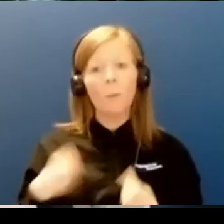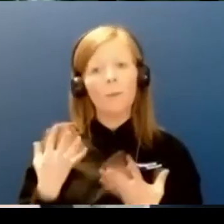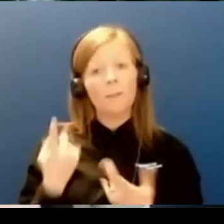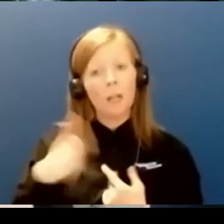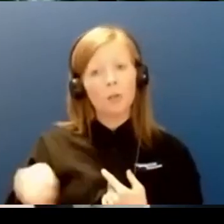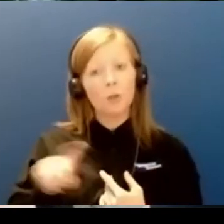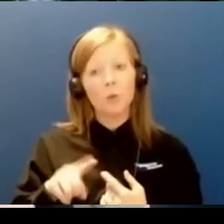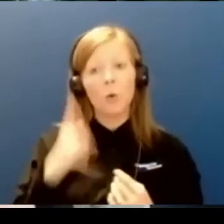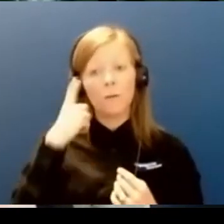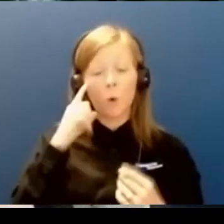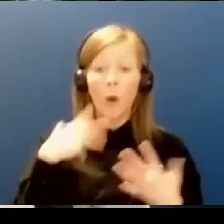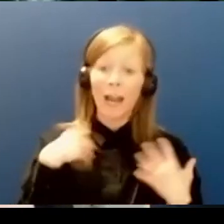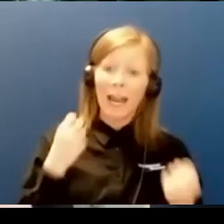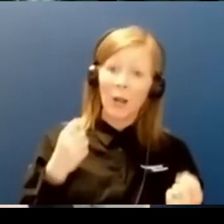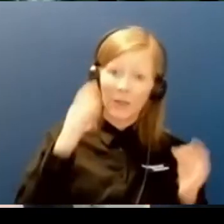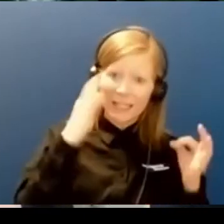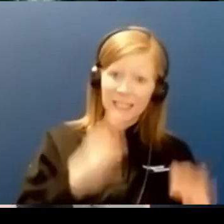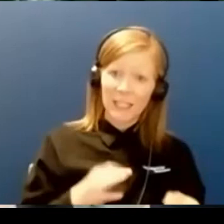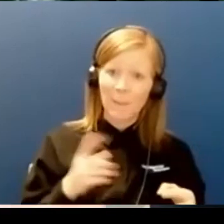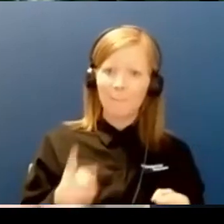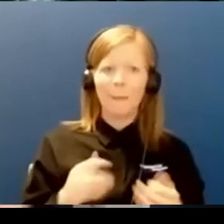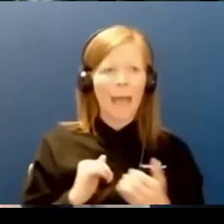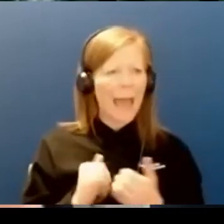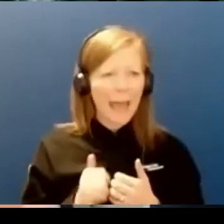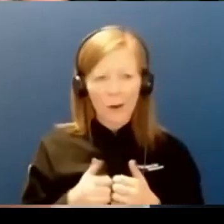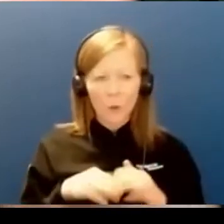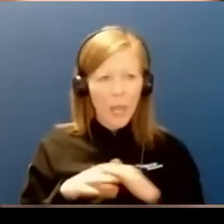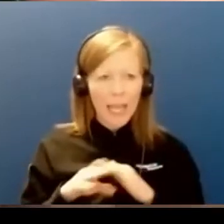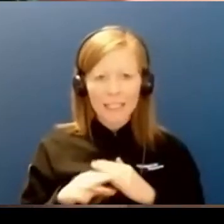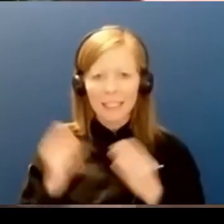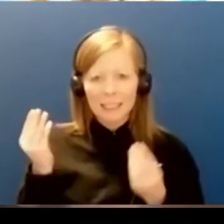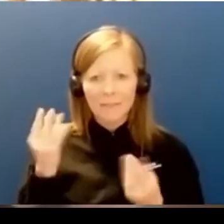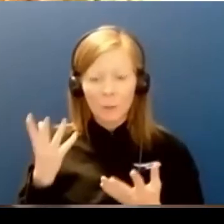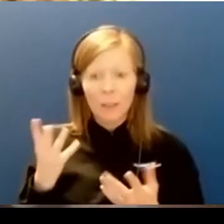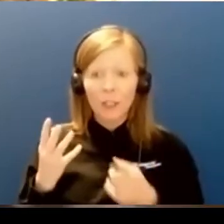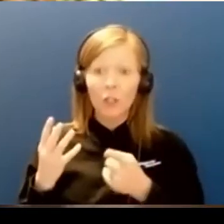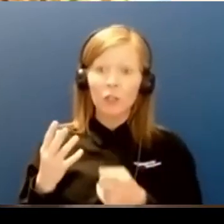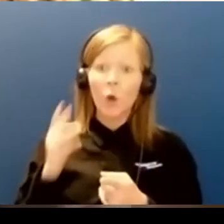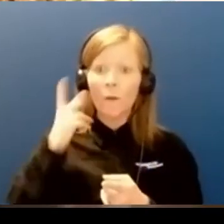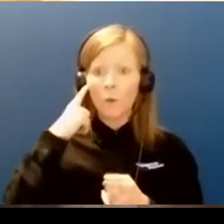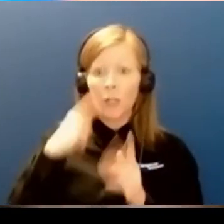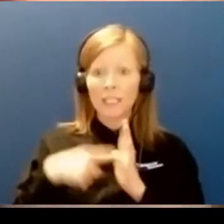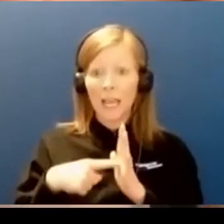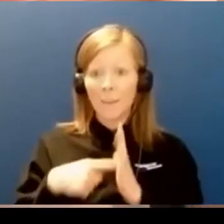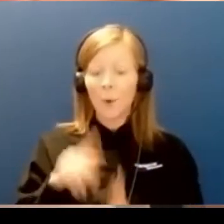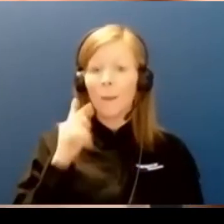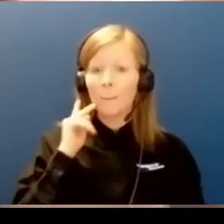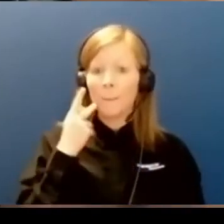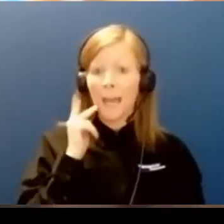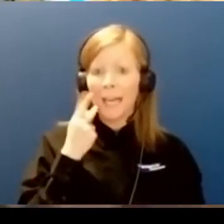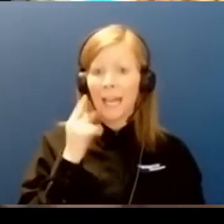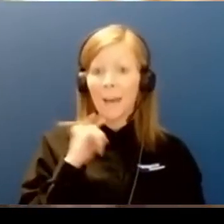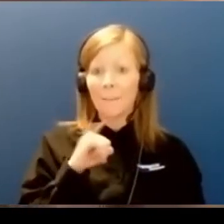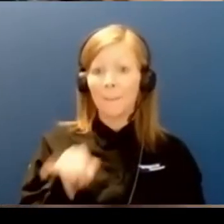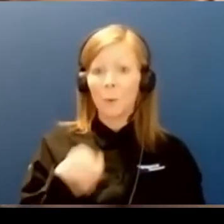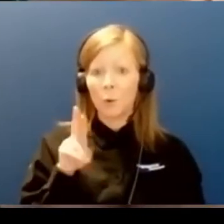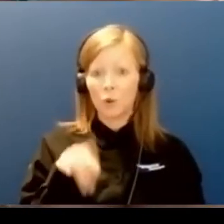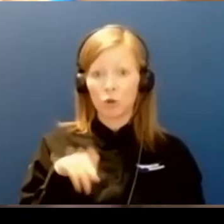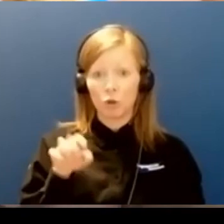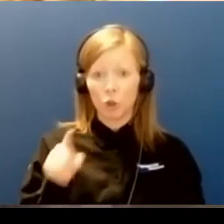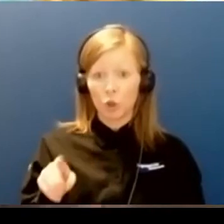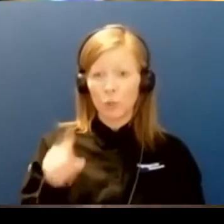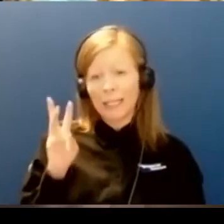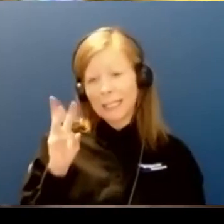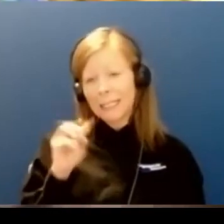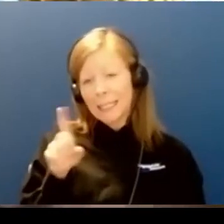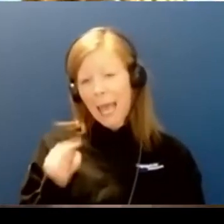decisions. They just have to know how to access that information. So take something as simple as like a pineapple juice, right? So this is a 6-ounce pineapple juice. So it looks like it's